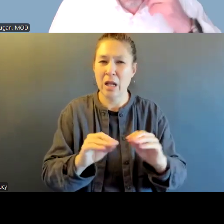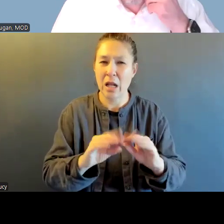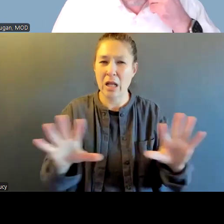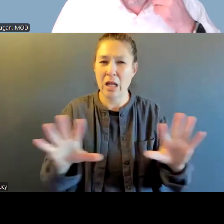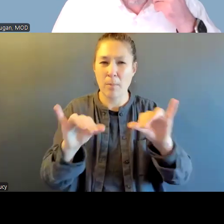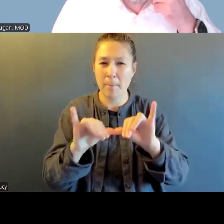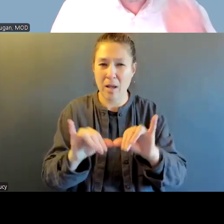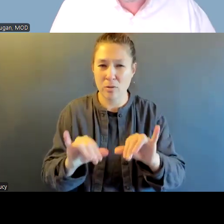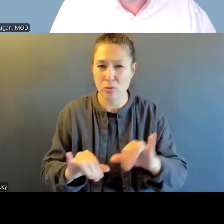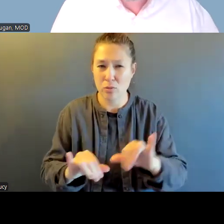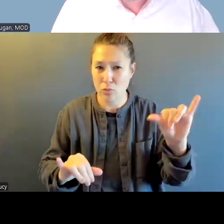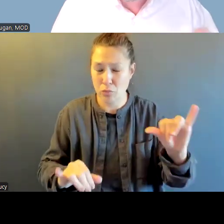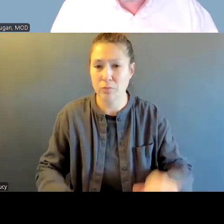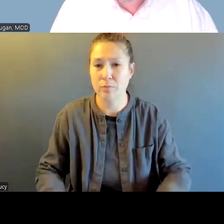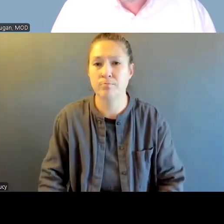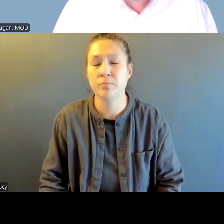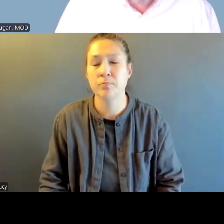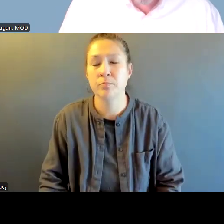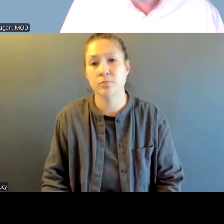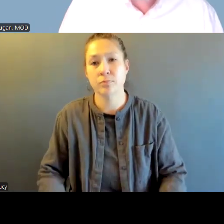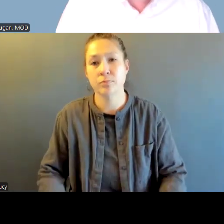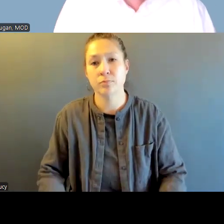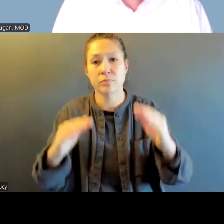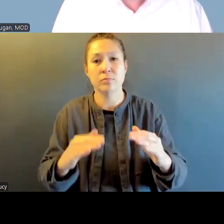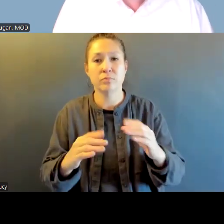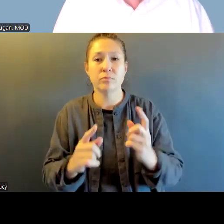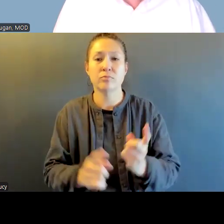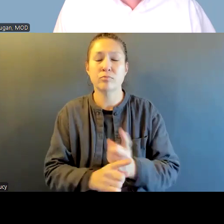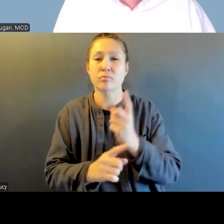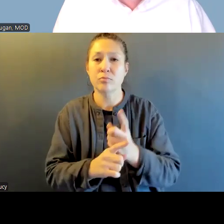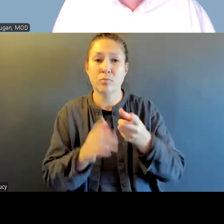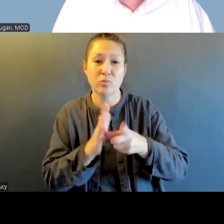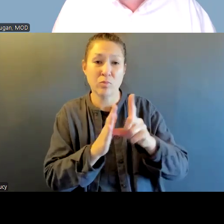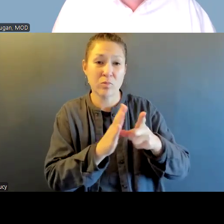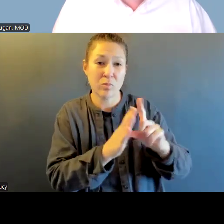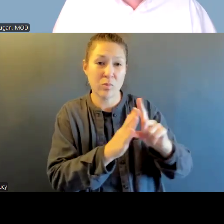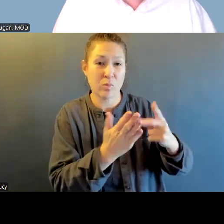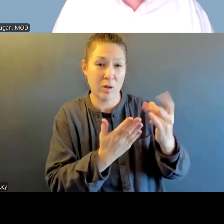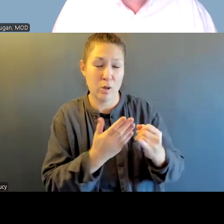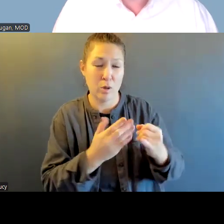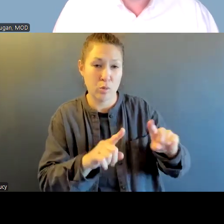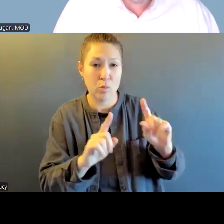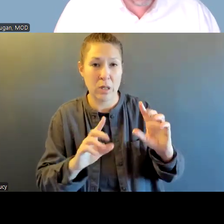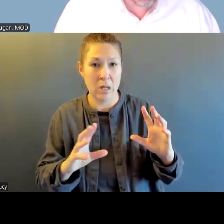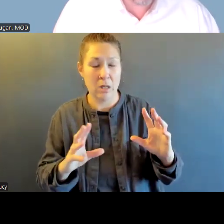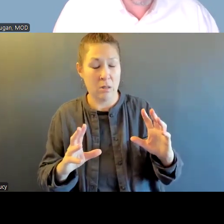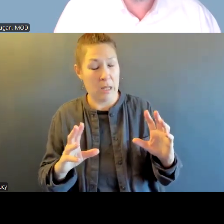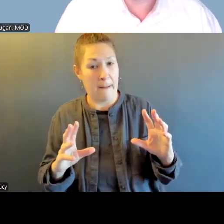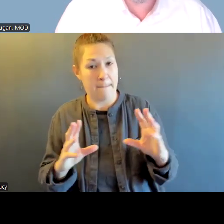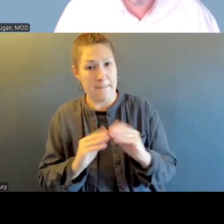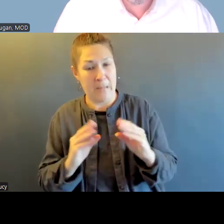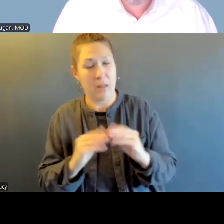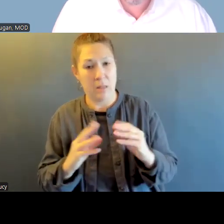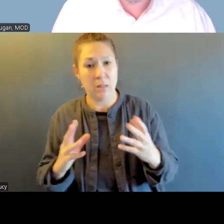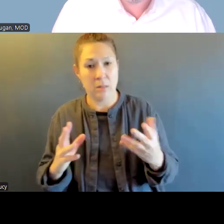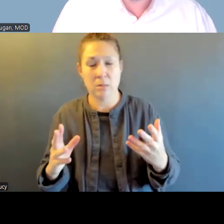You also want to regularly review project statuses during monthly meetings, so that way the subcommittees can come back or individual members can come